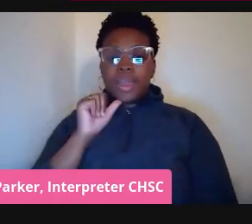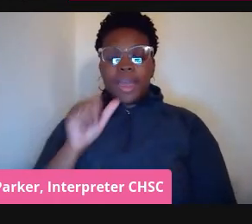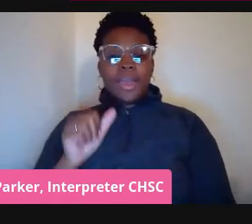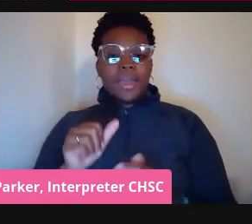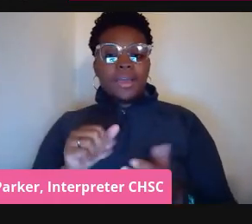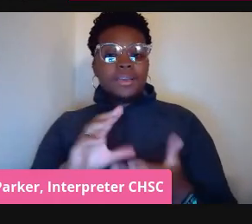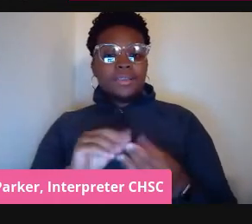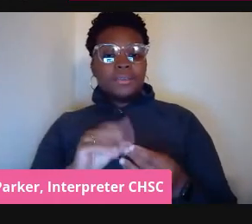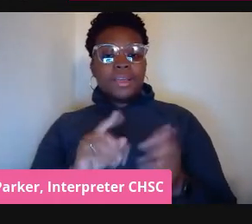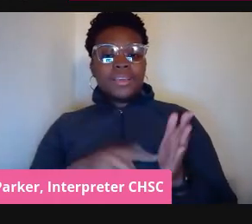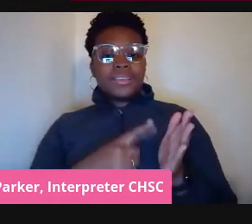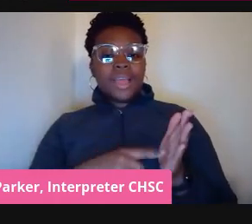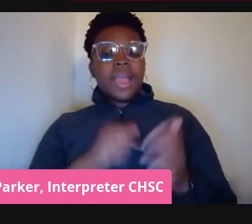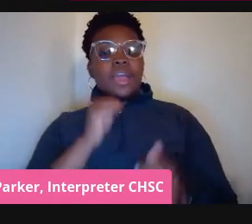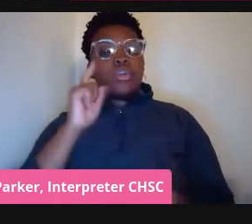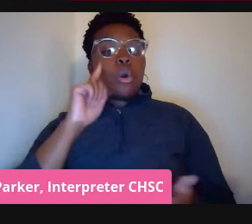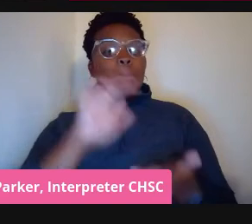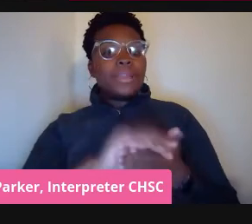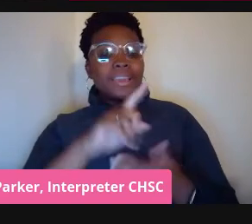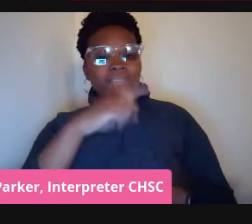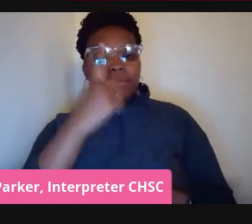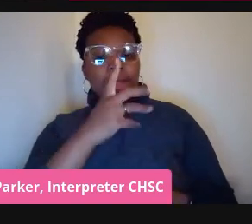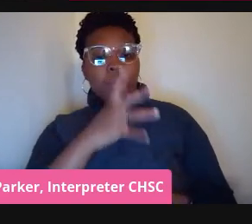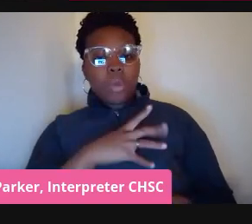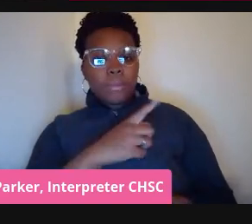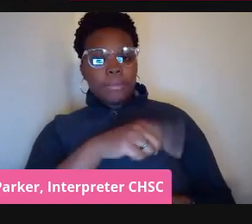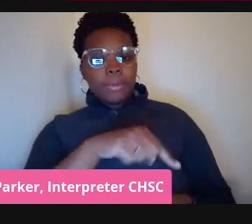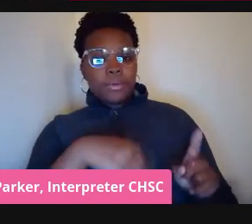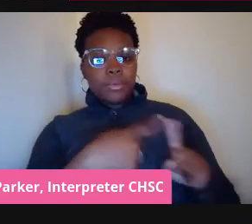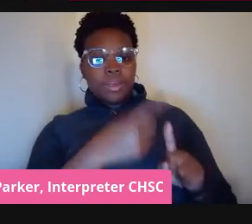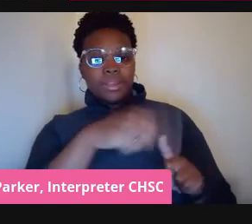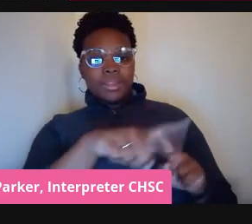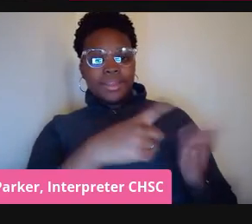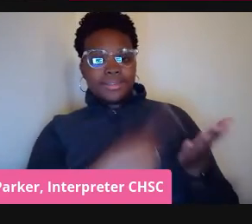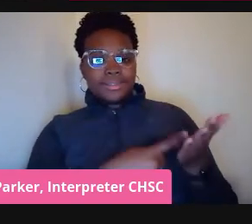believe the Black women when they talk about their pain.